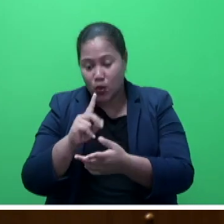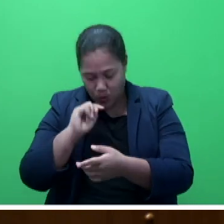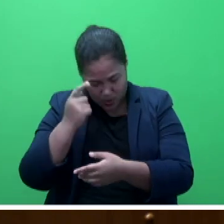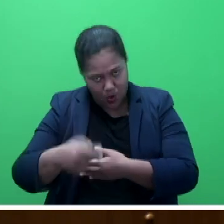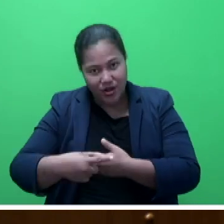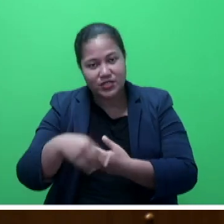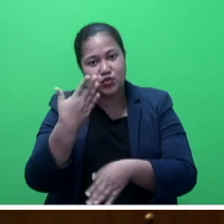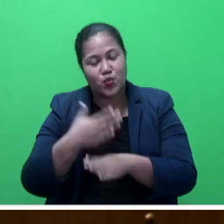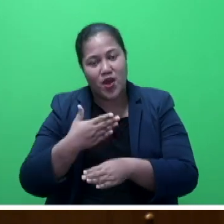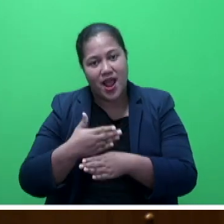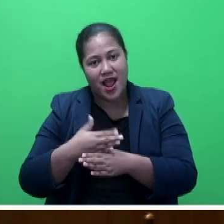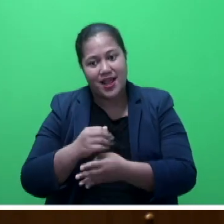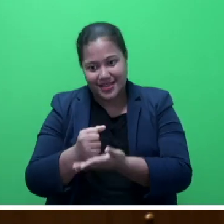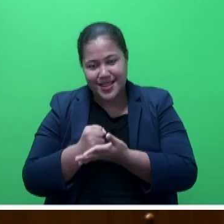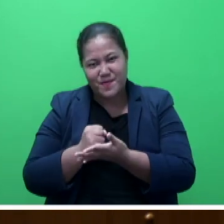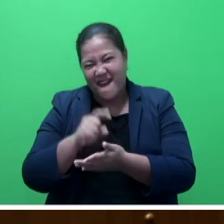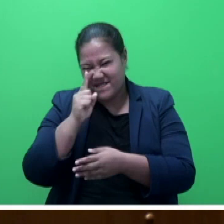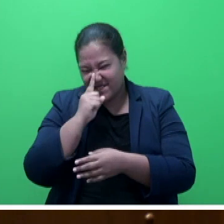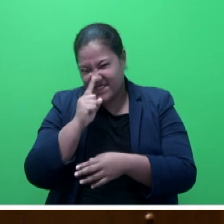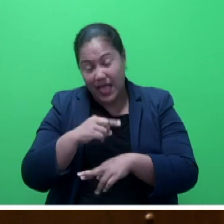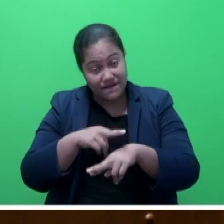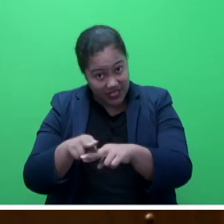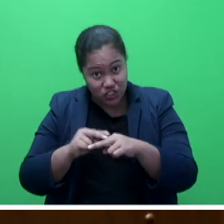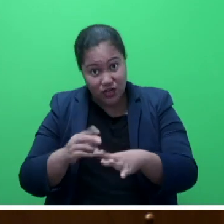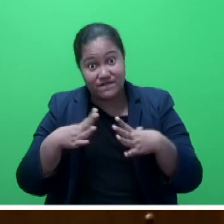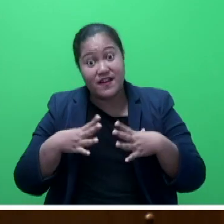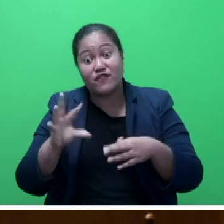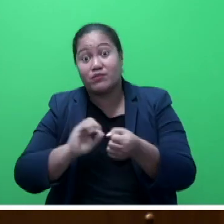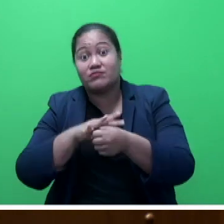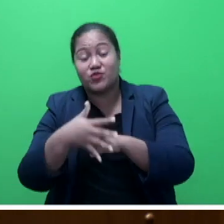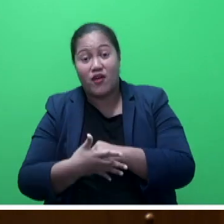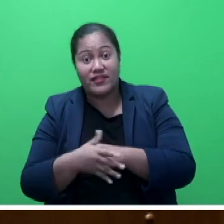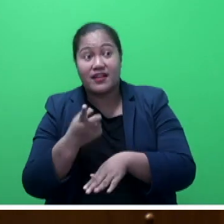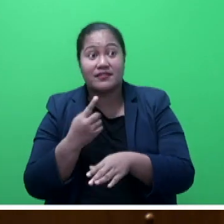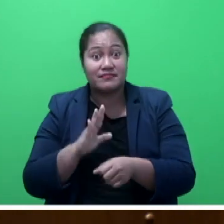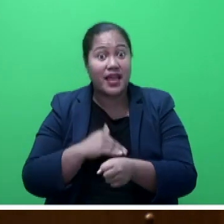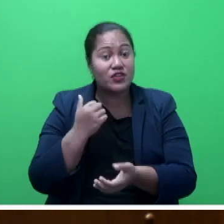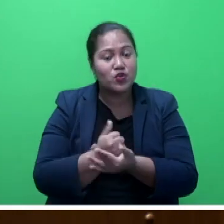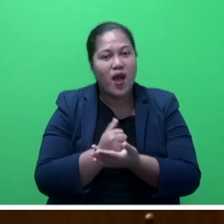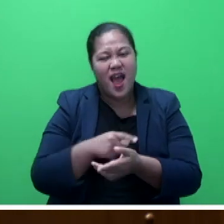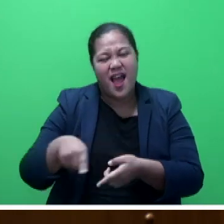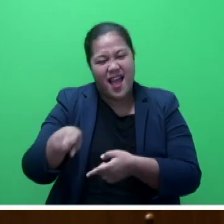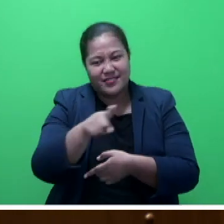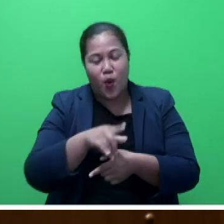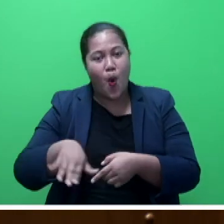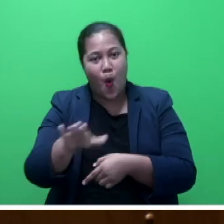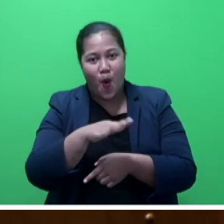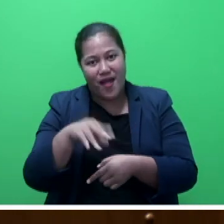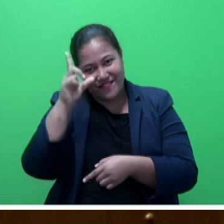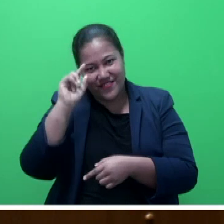COVID contained and trusting the same science-based approach that has saved so many Fijians' lives this